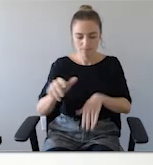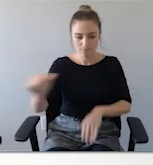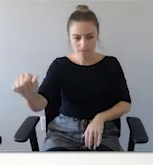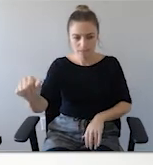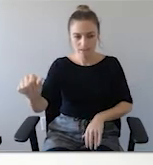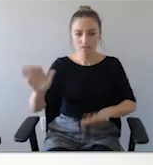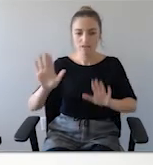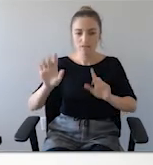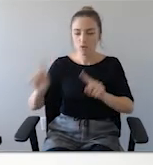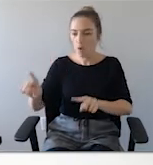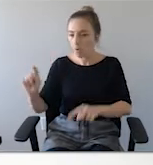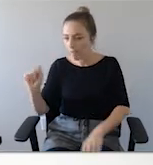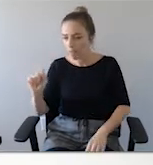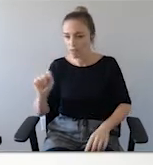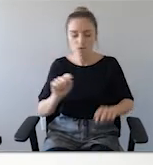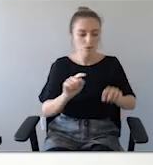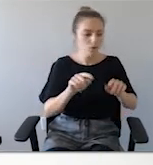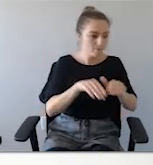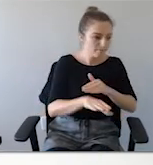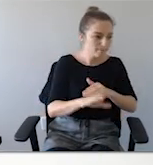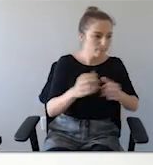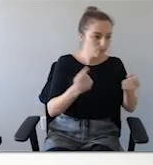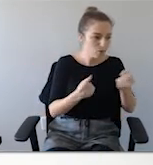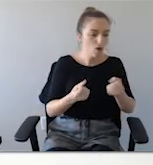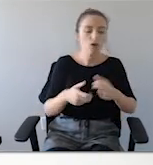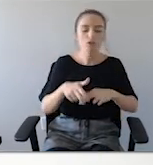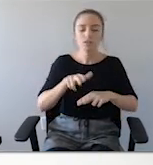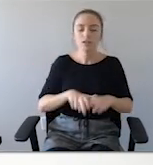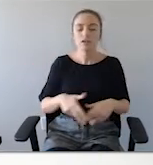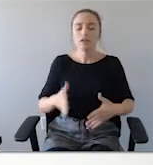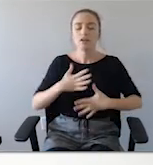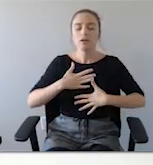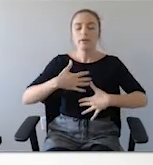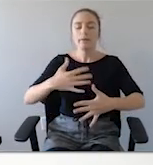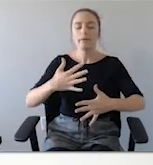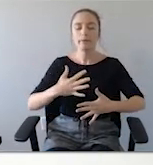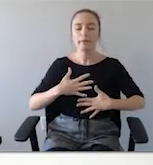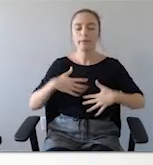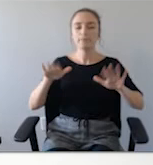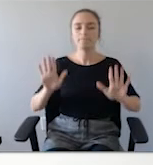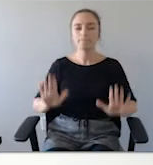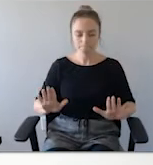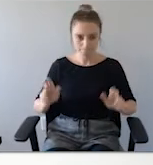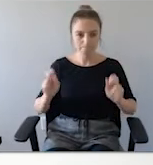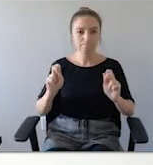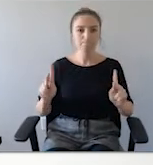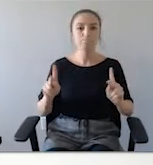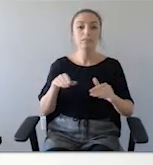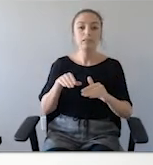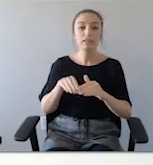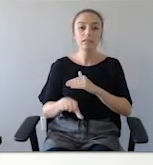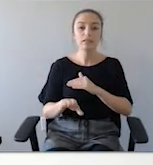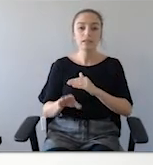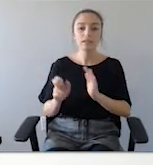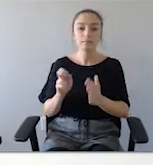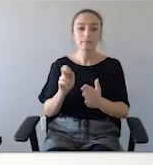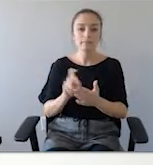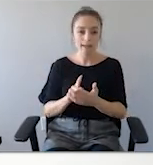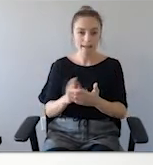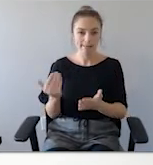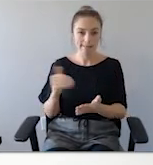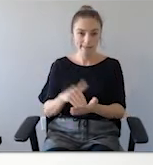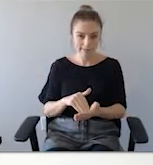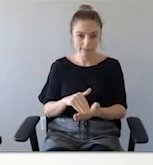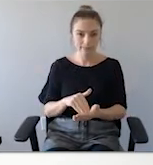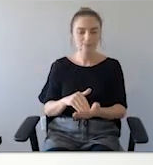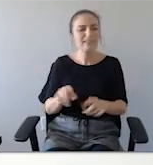go out to your car, you do whatever you have to do, you regroup, and you come back in. If you're online, you can say the same thing. You know what? I need a minute. And you just go